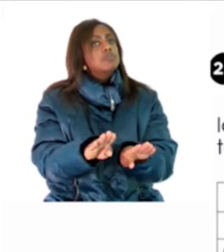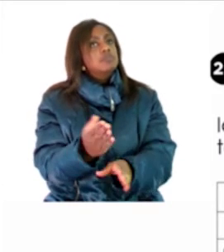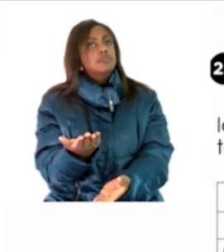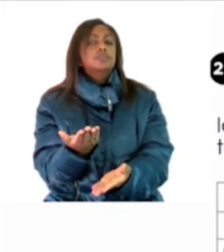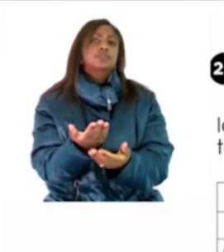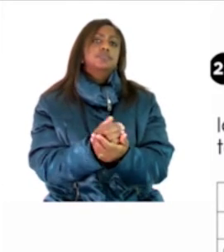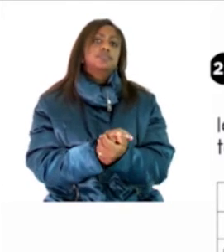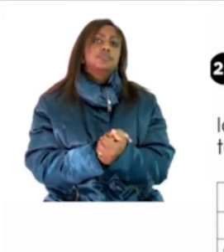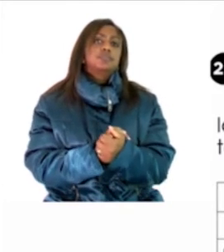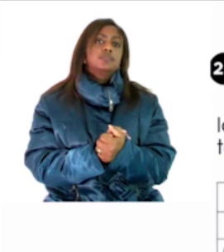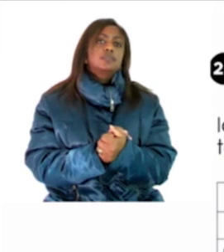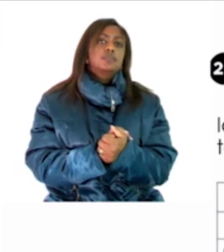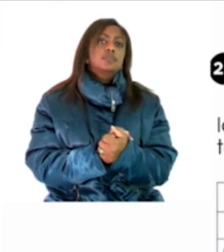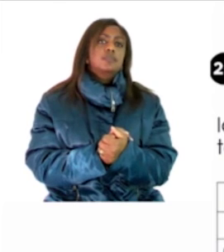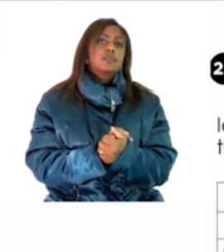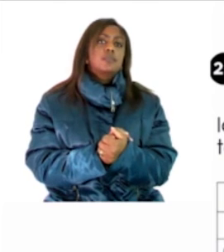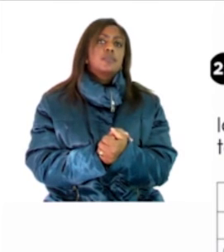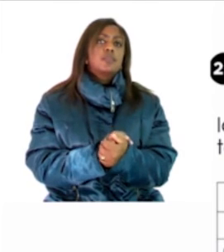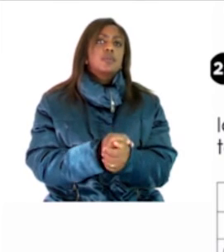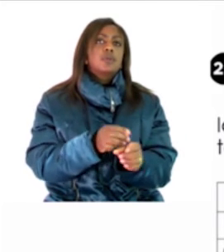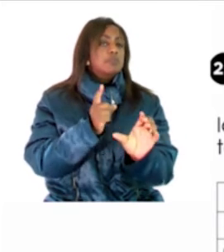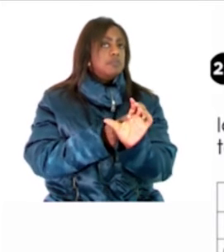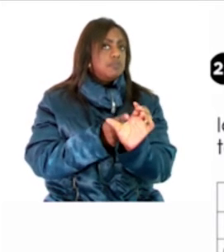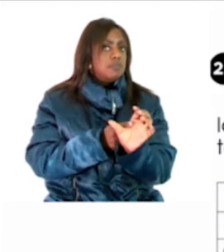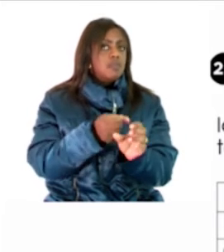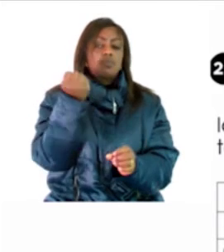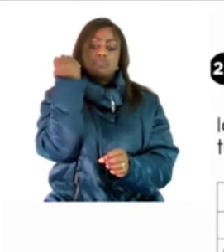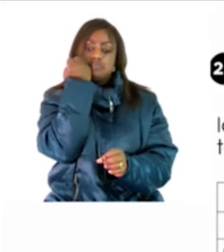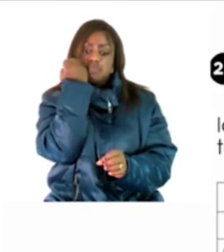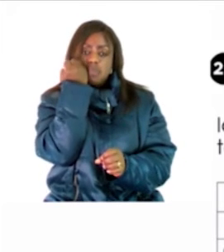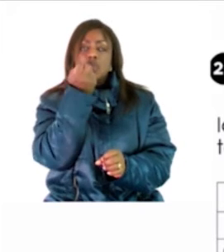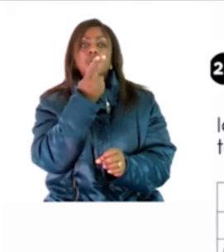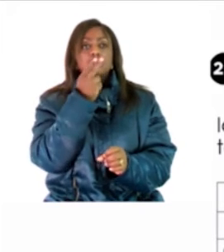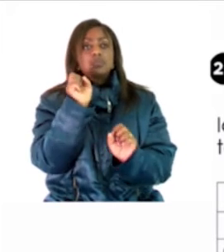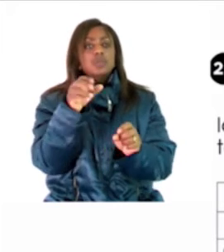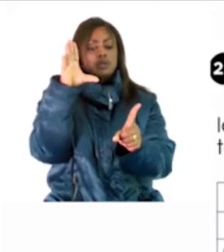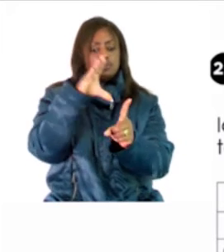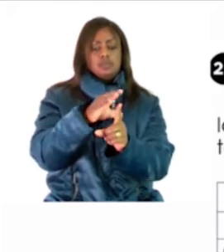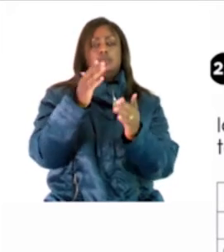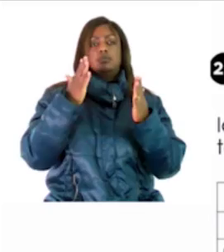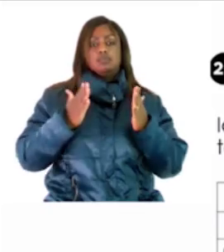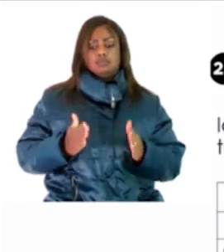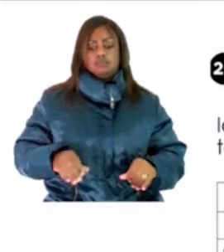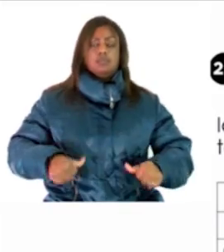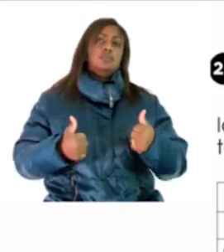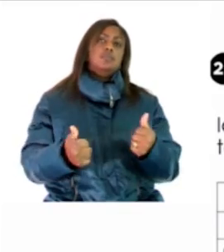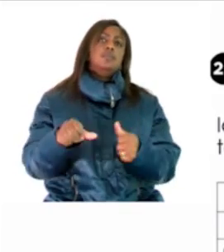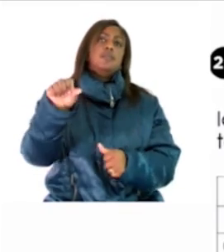the health part on how alcohol, tobacco, and drugs can affect us as human